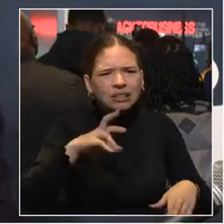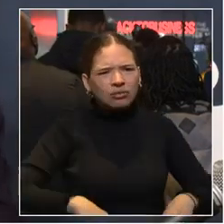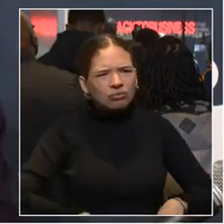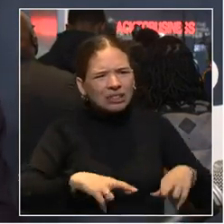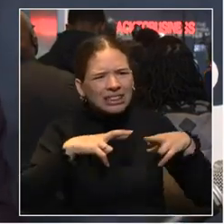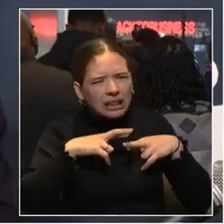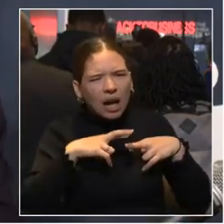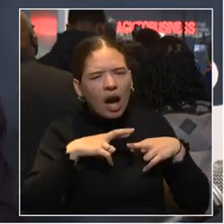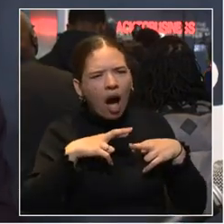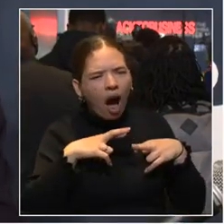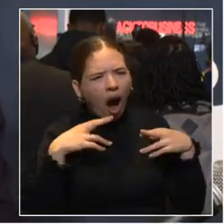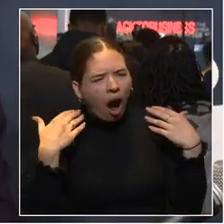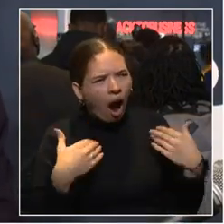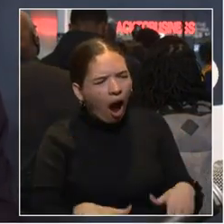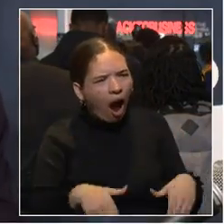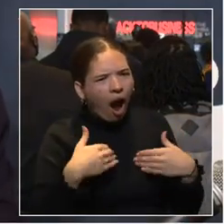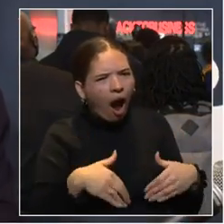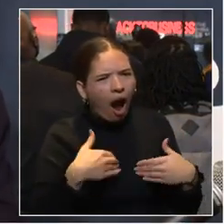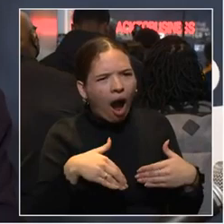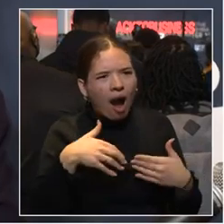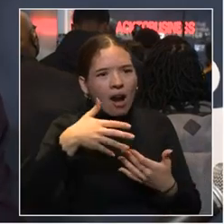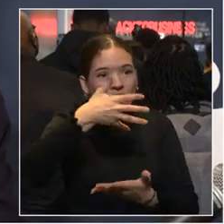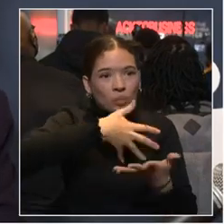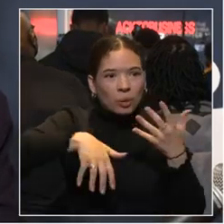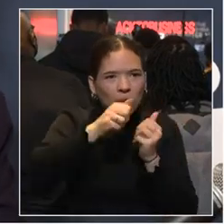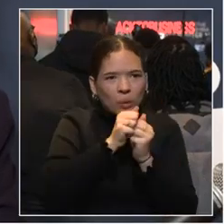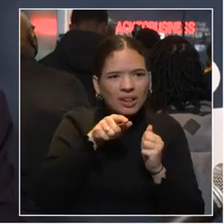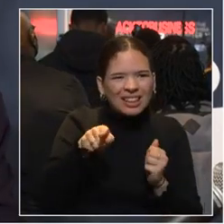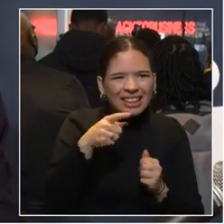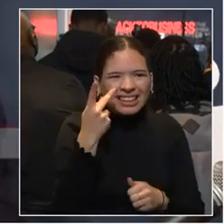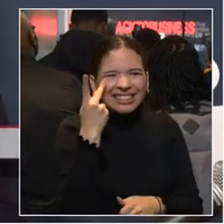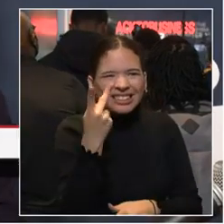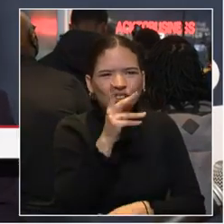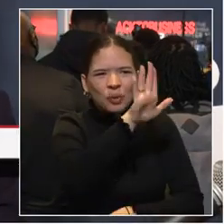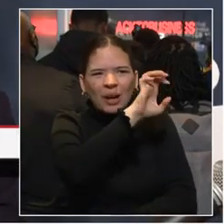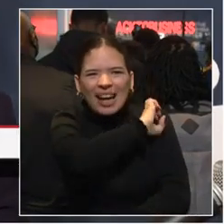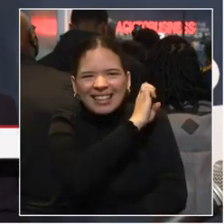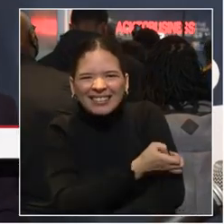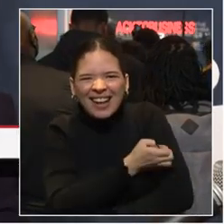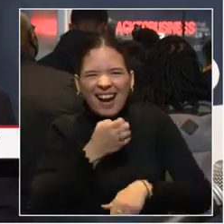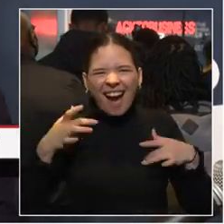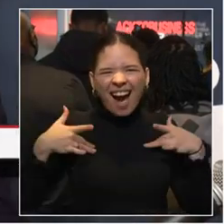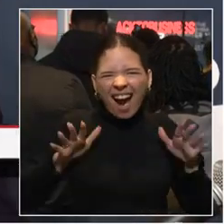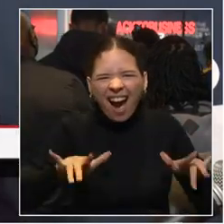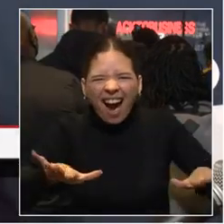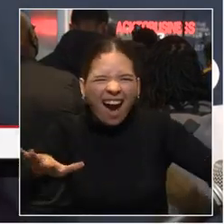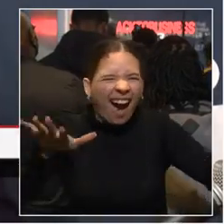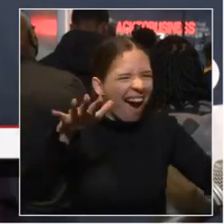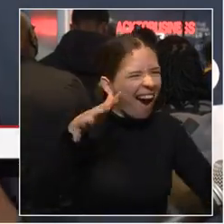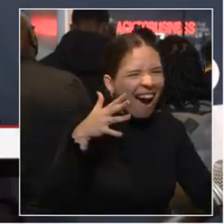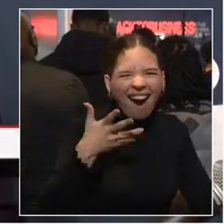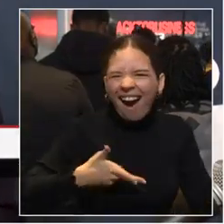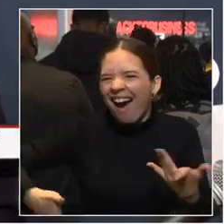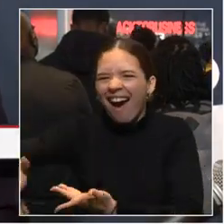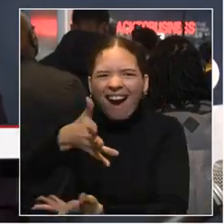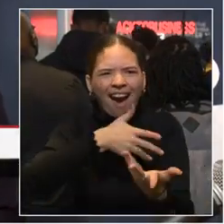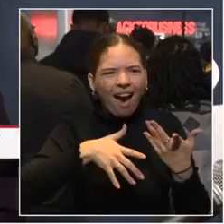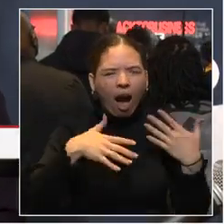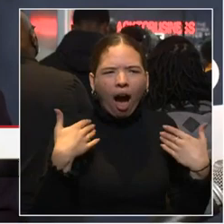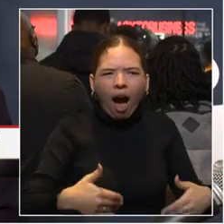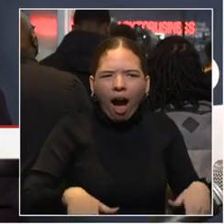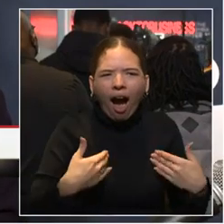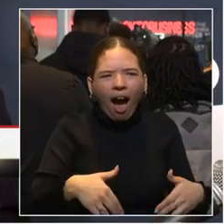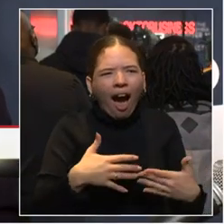when they were around him, I could see the energy that they loved working for him, and they loved being a part of something